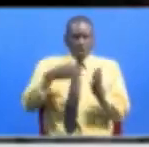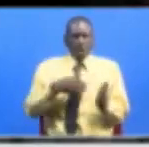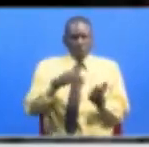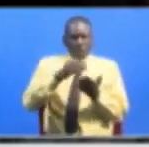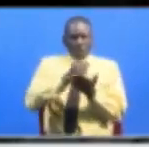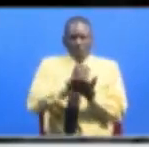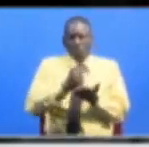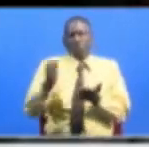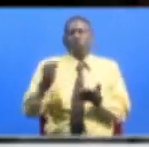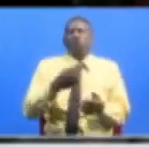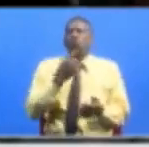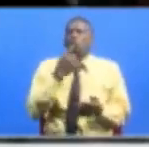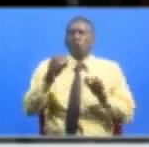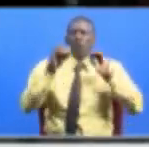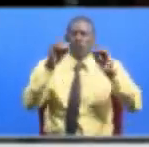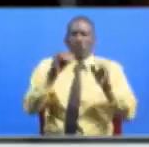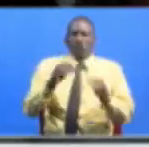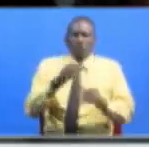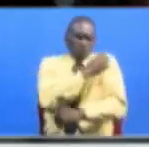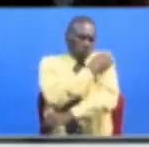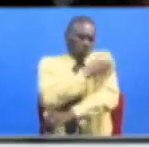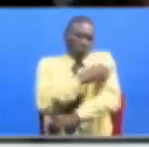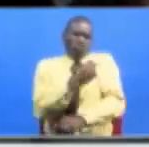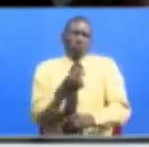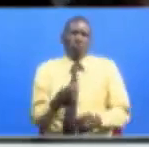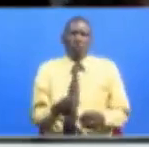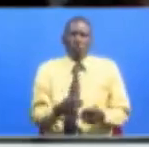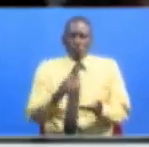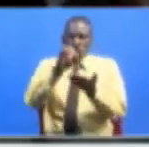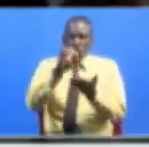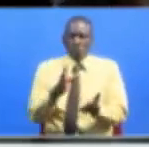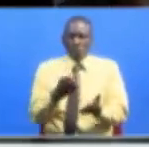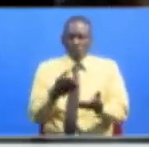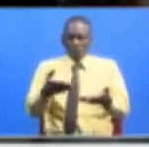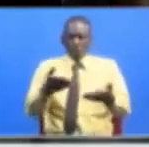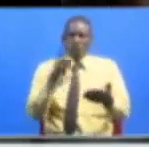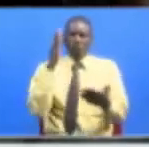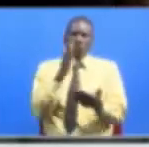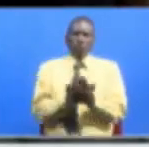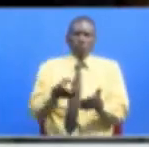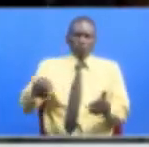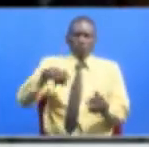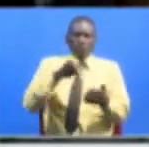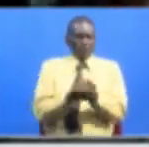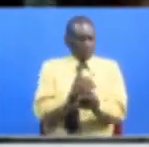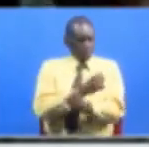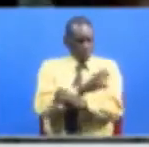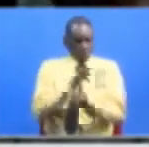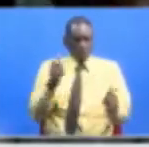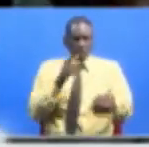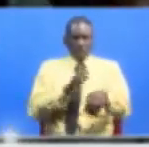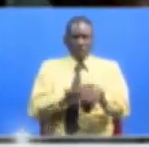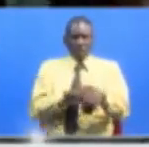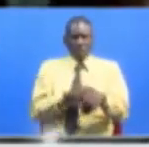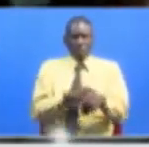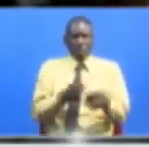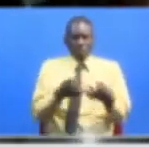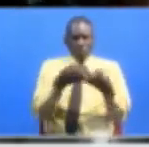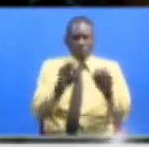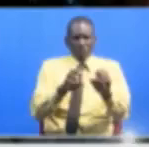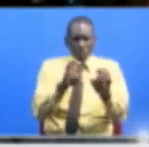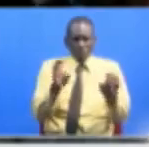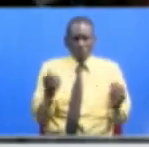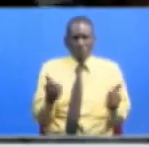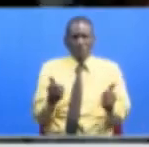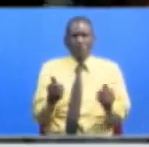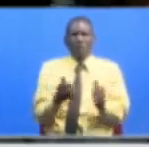and Referral Hospital. The doctors have given us assurance that they were stable at the time that they were released. And